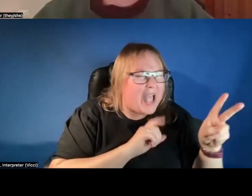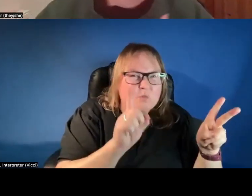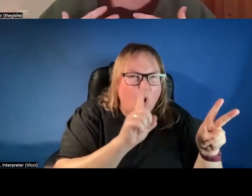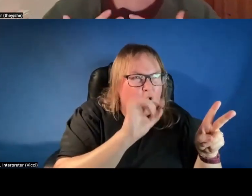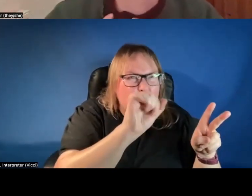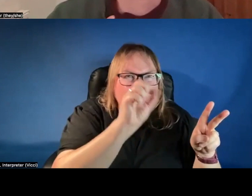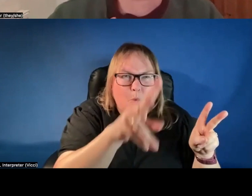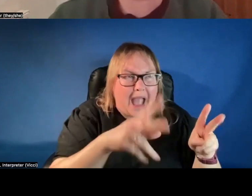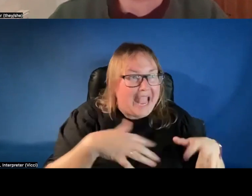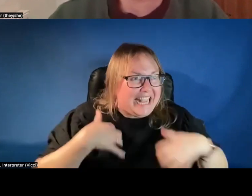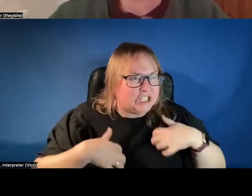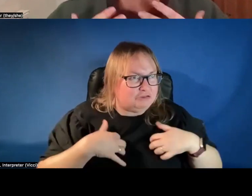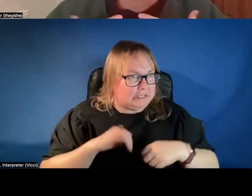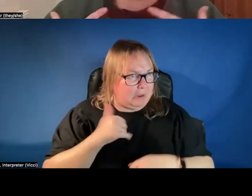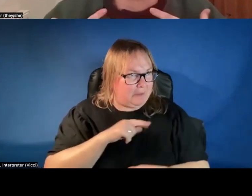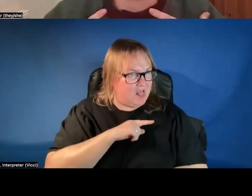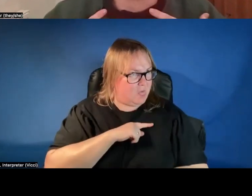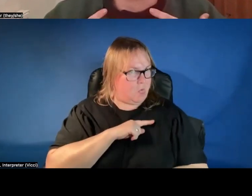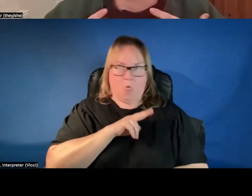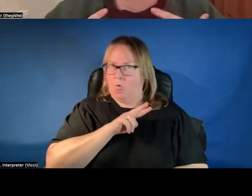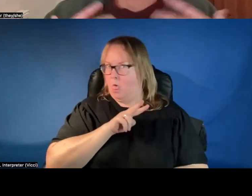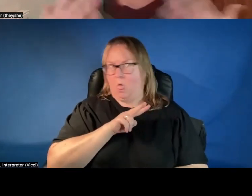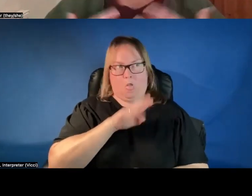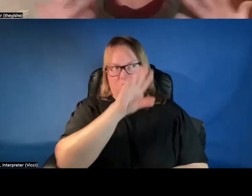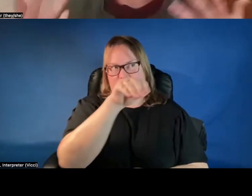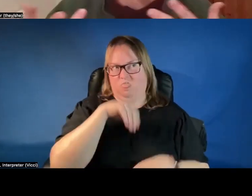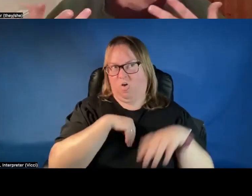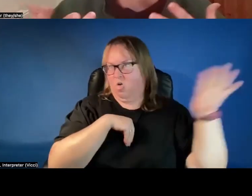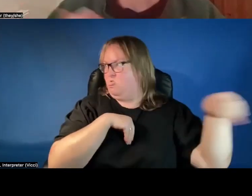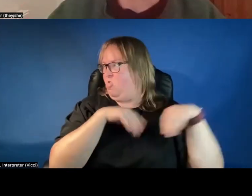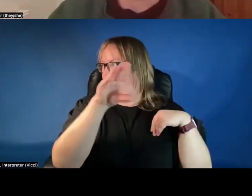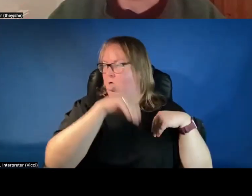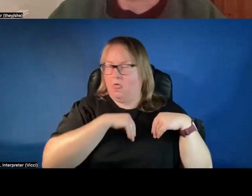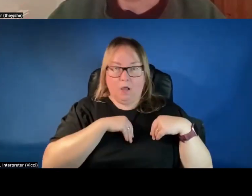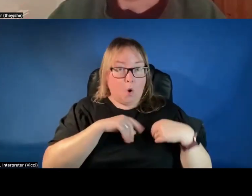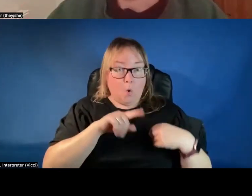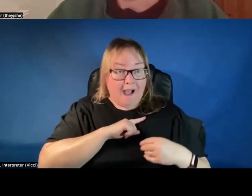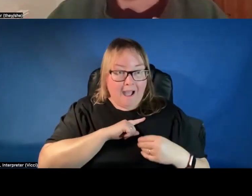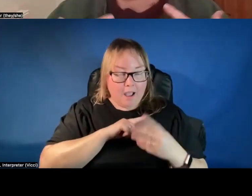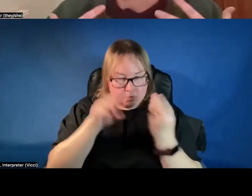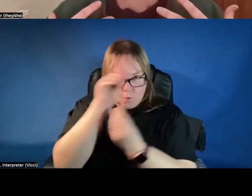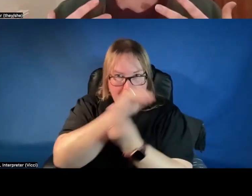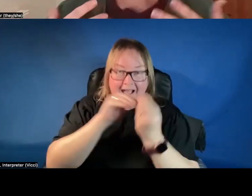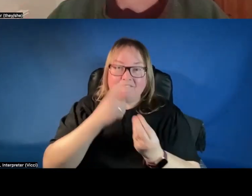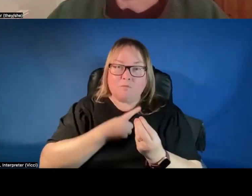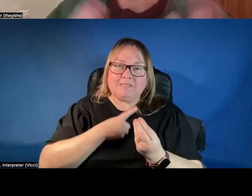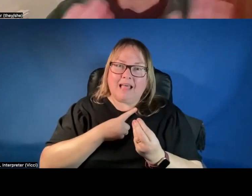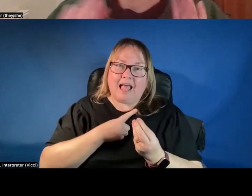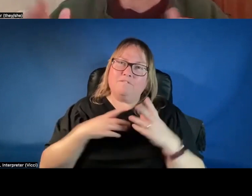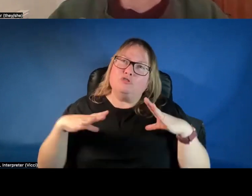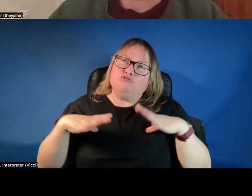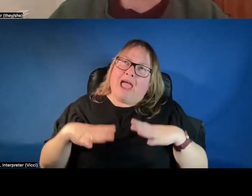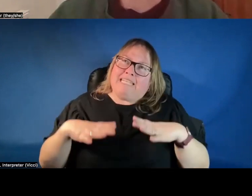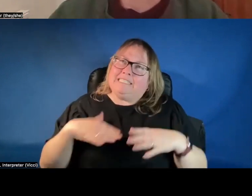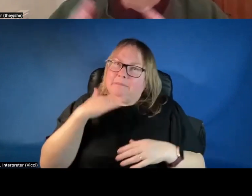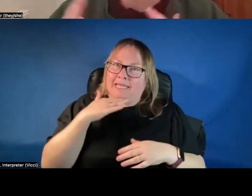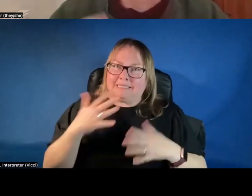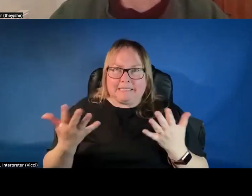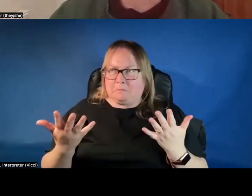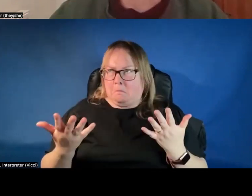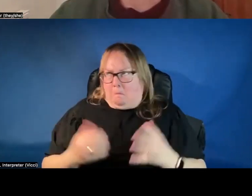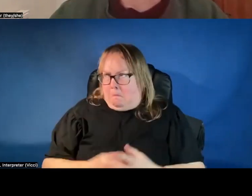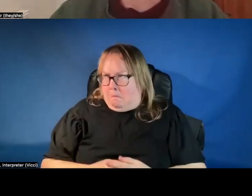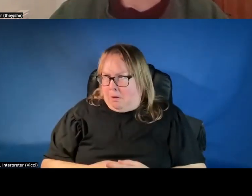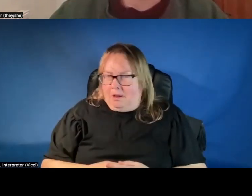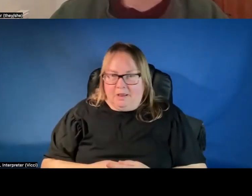it's interesting, but also because I am constantly trying to figure it out. And you know, sometimes I'll have 2